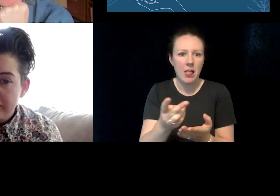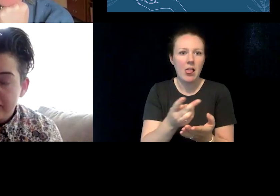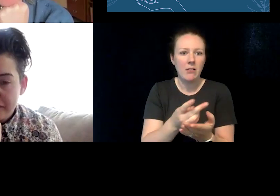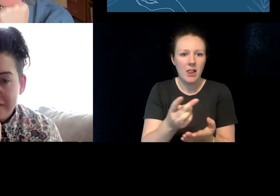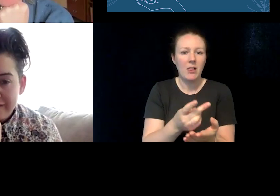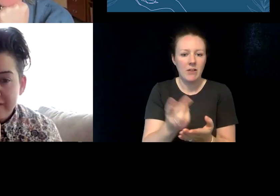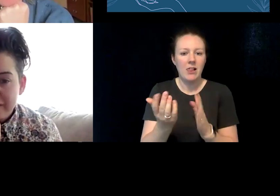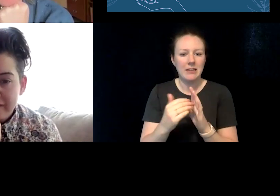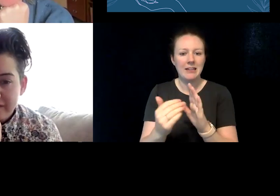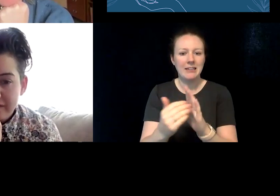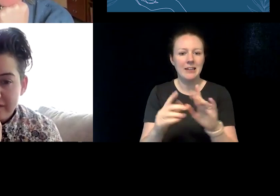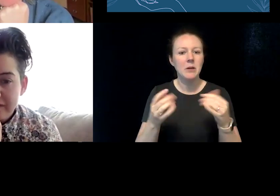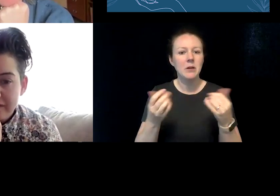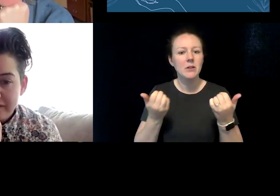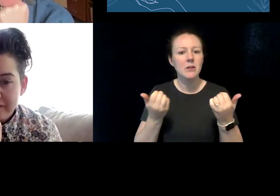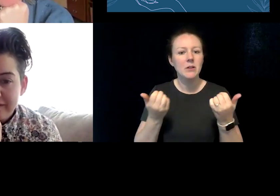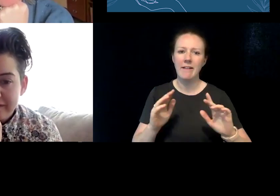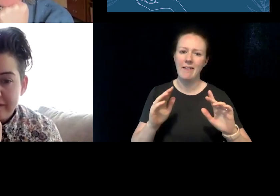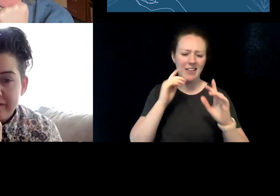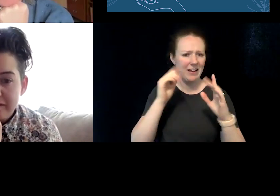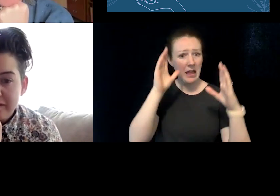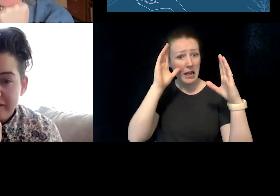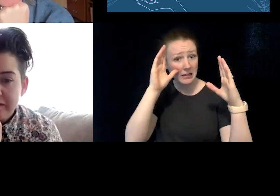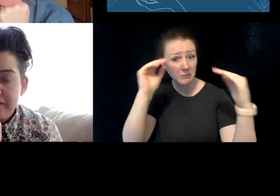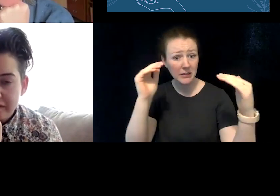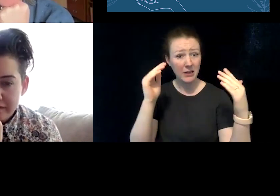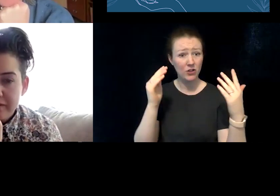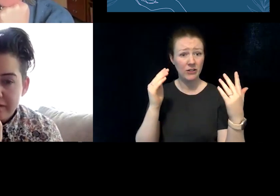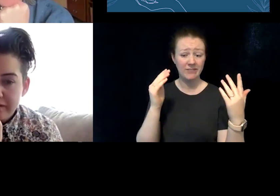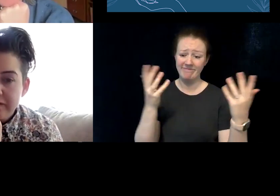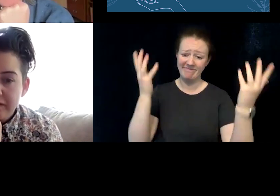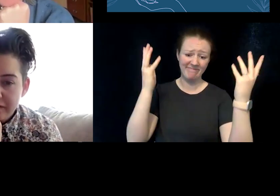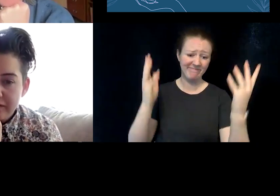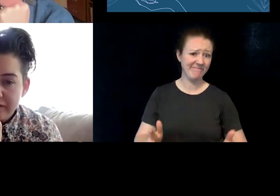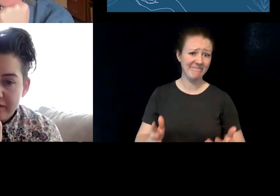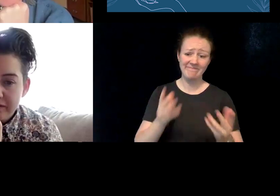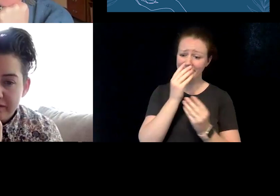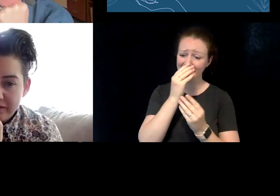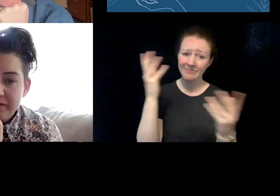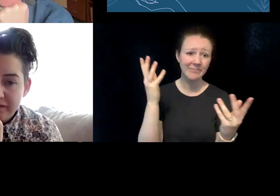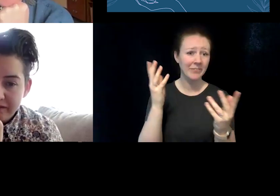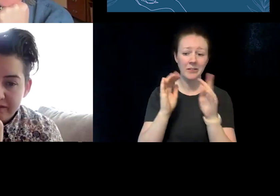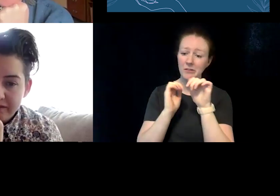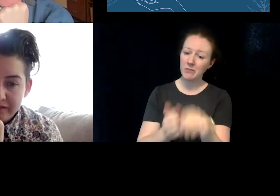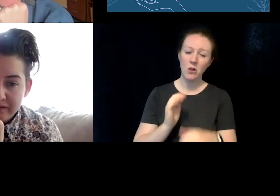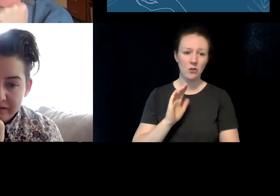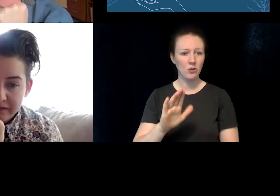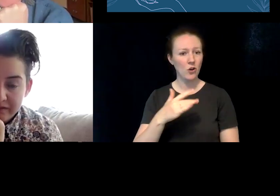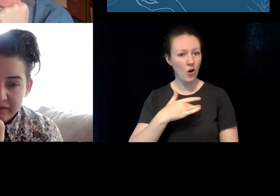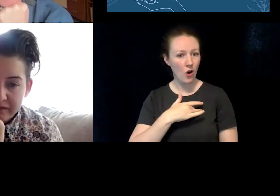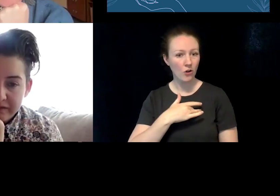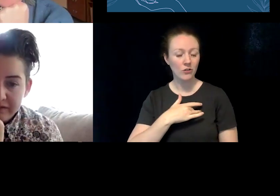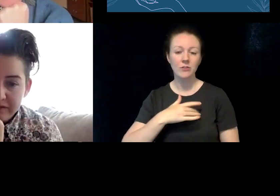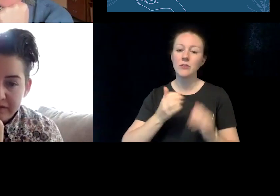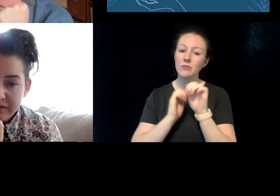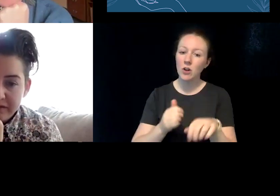fuck expectation. Like, follow your heart, follow good